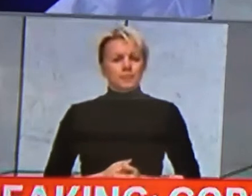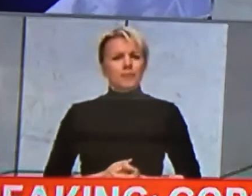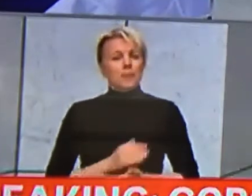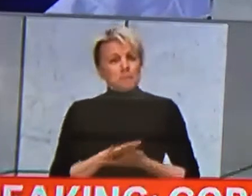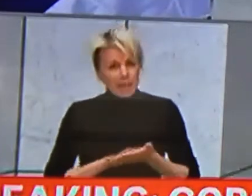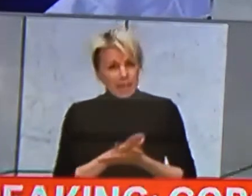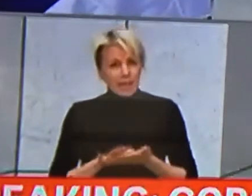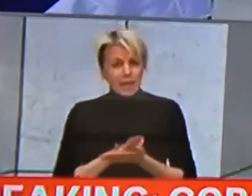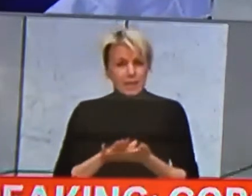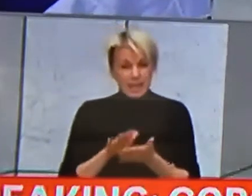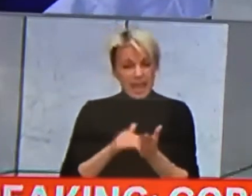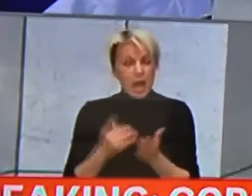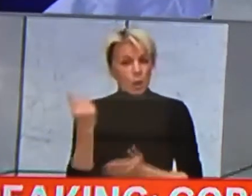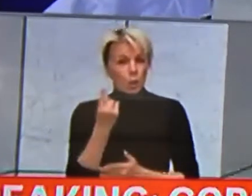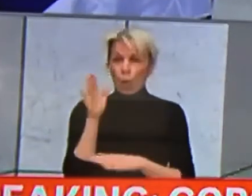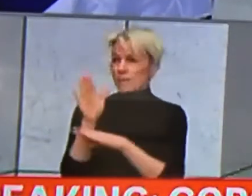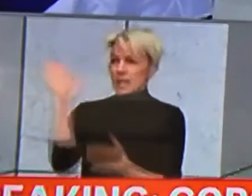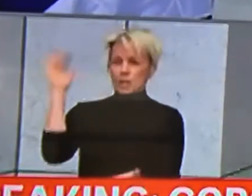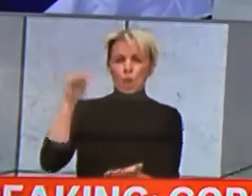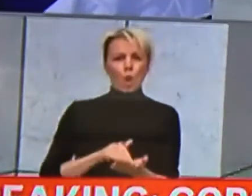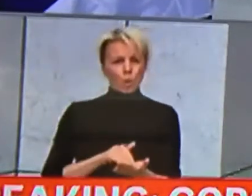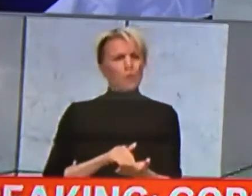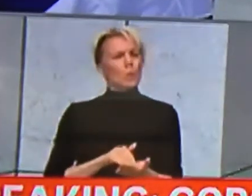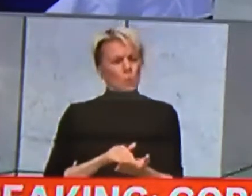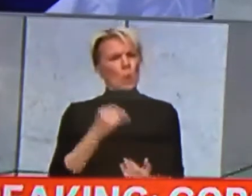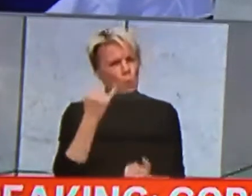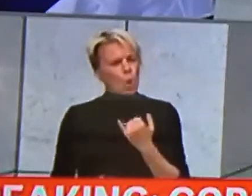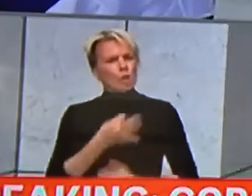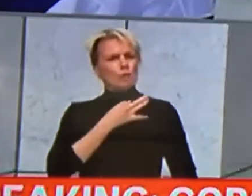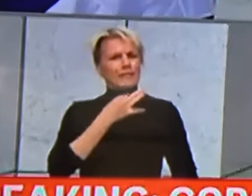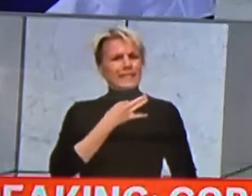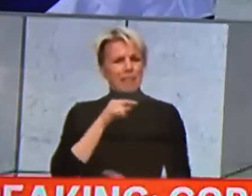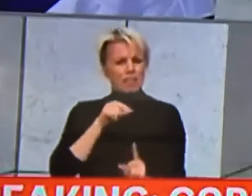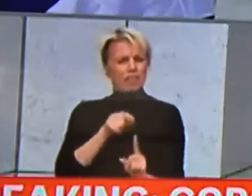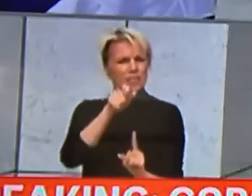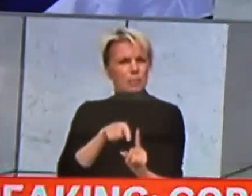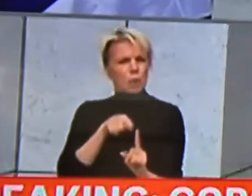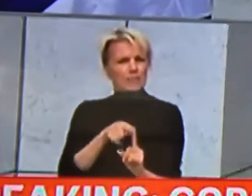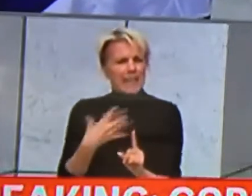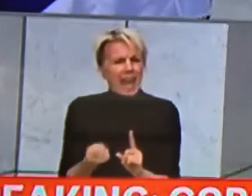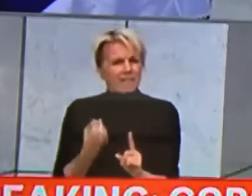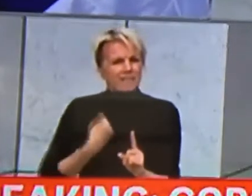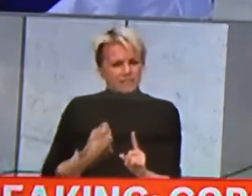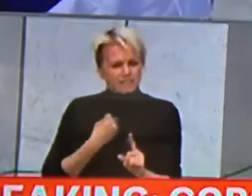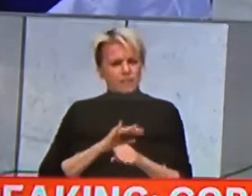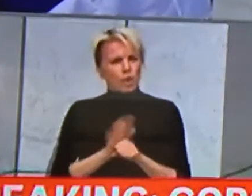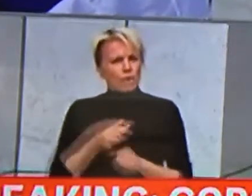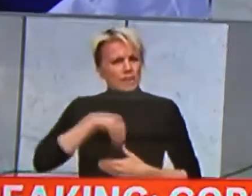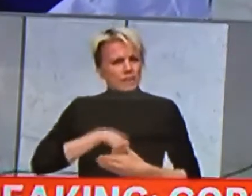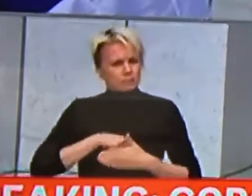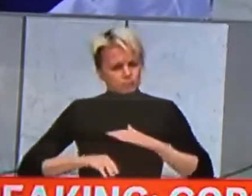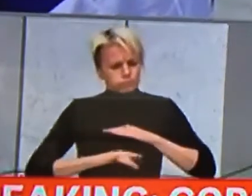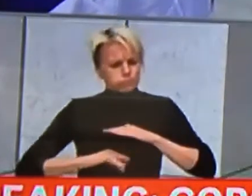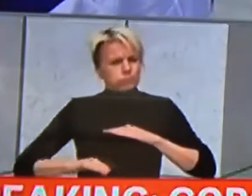this stage as the virus has spread more broadly around the world. That obviously has increased the risk to those who've